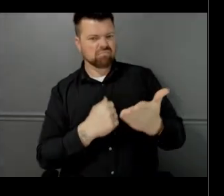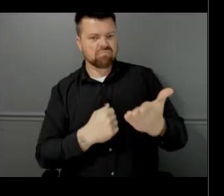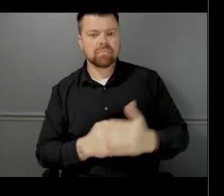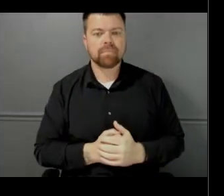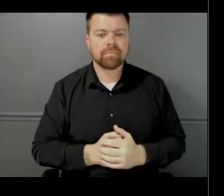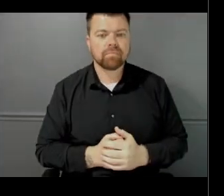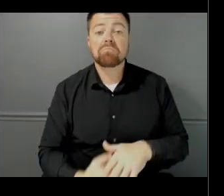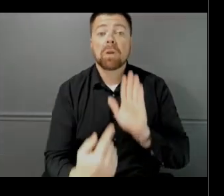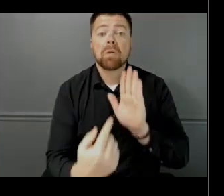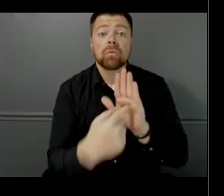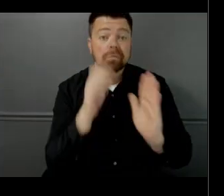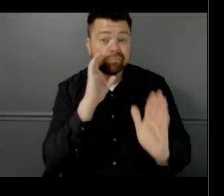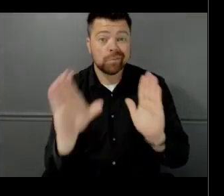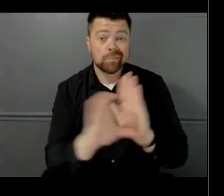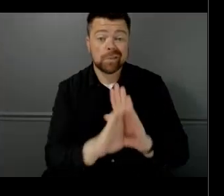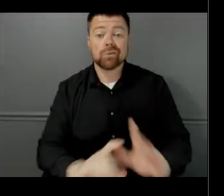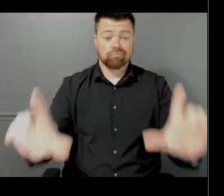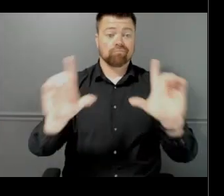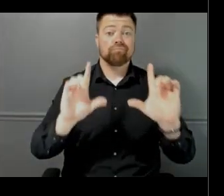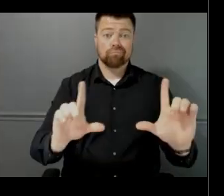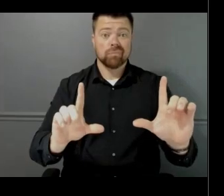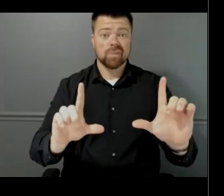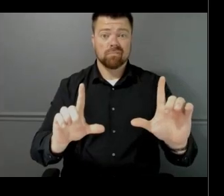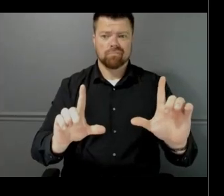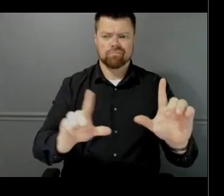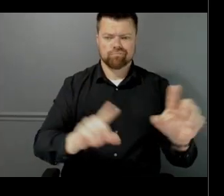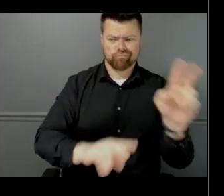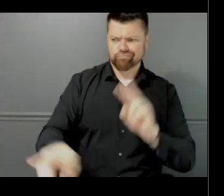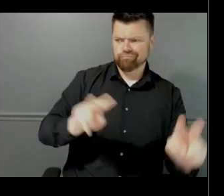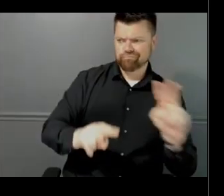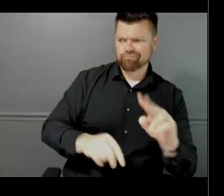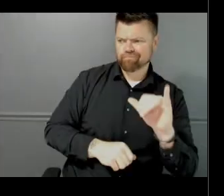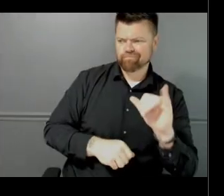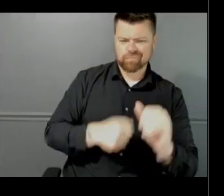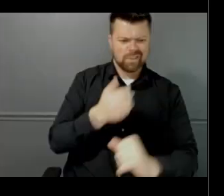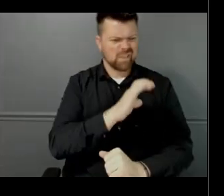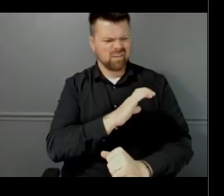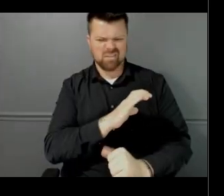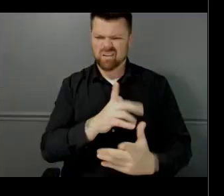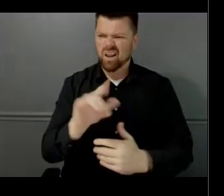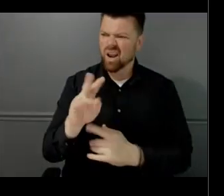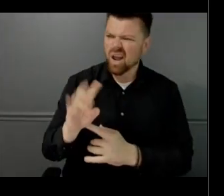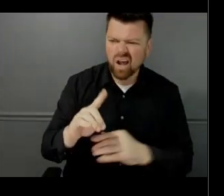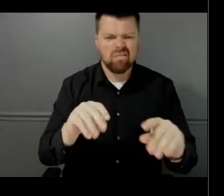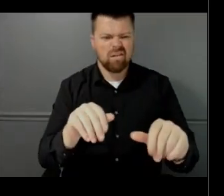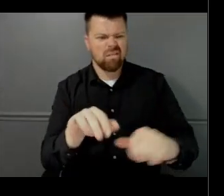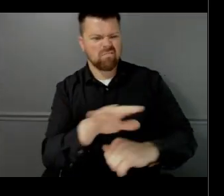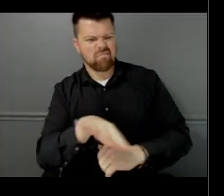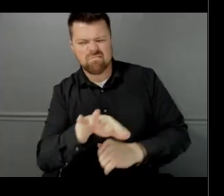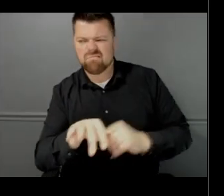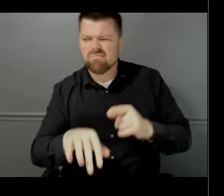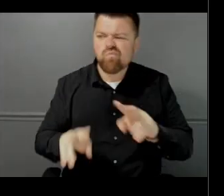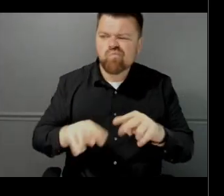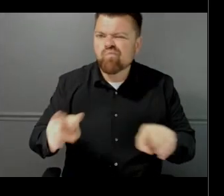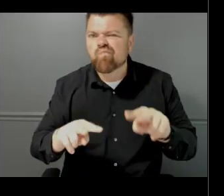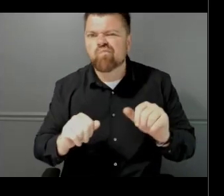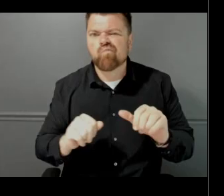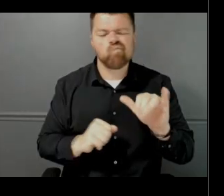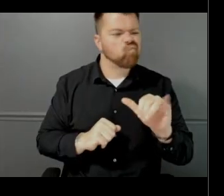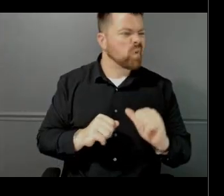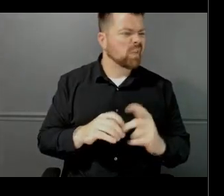On a site with unusual characteristics, it is impractical to provide an